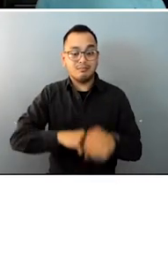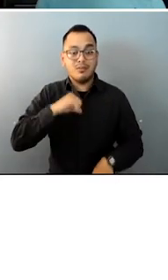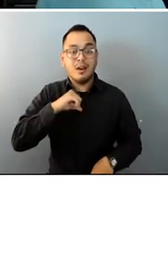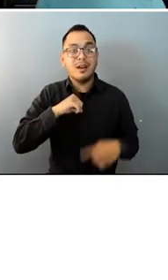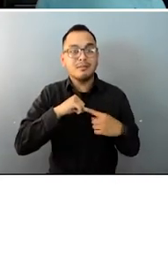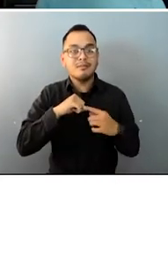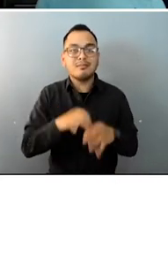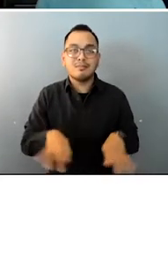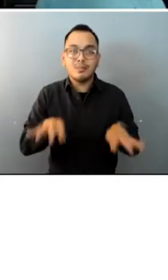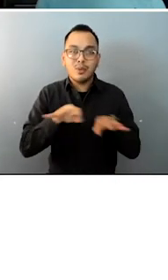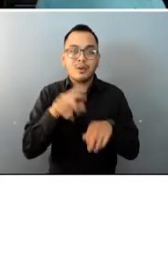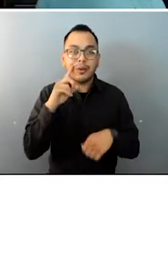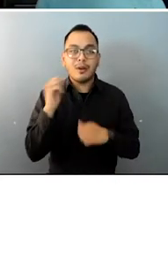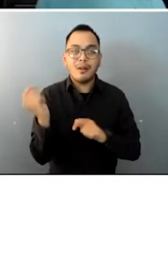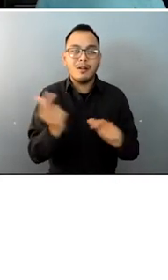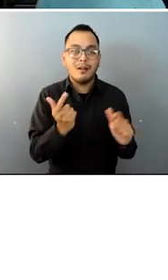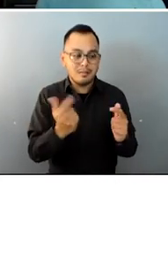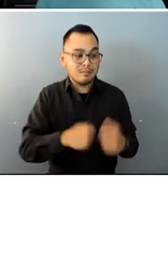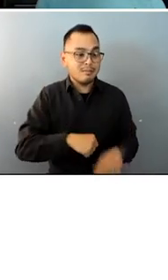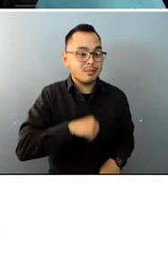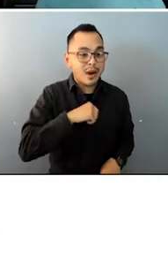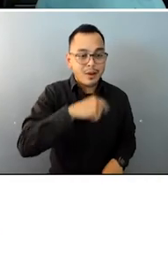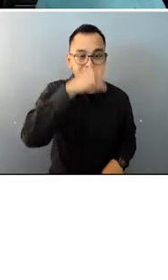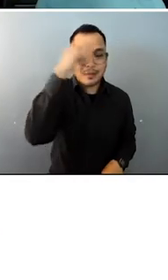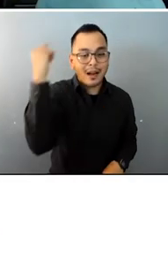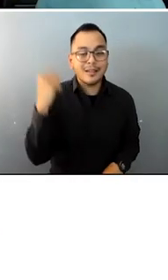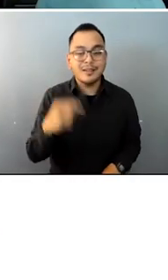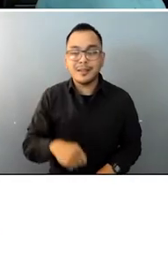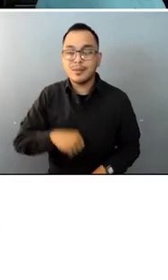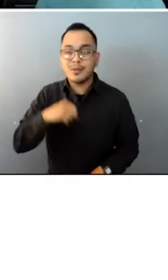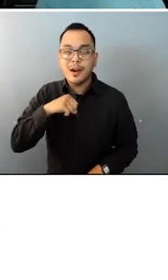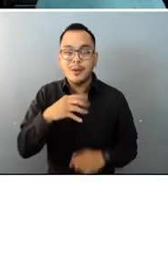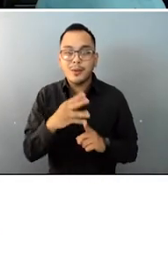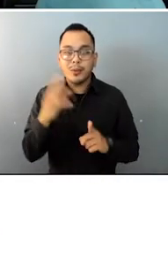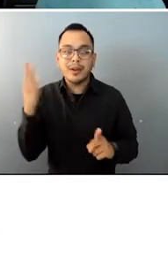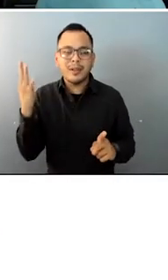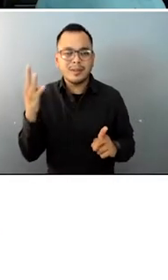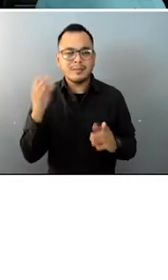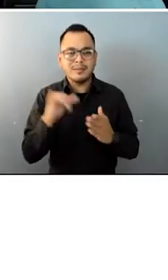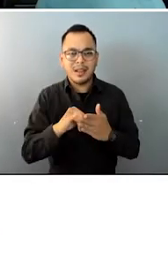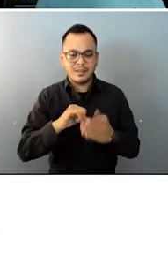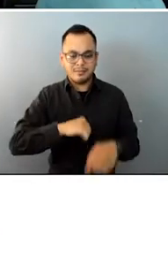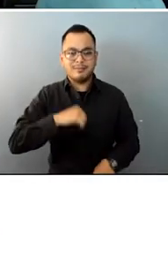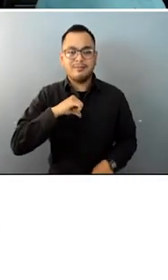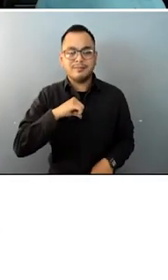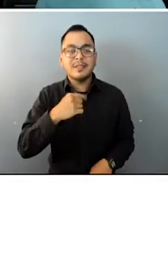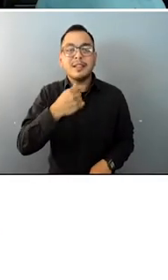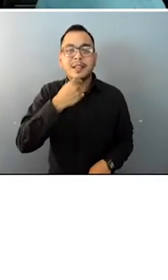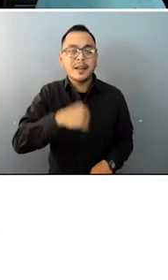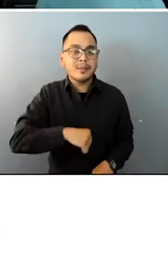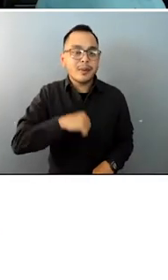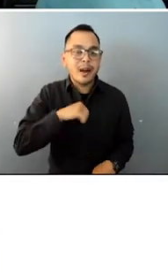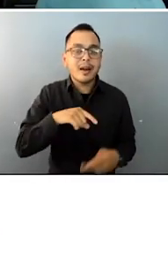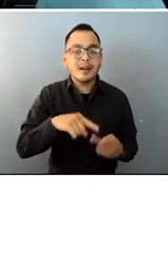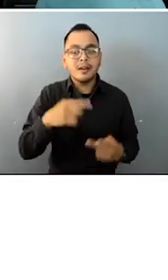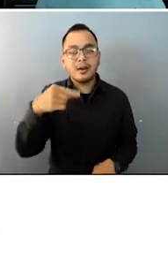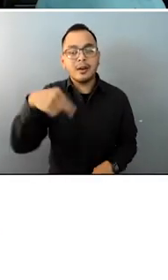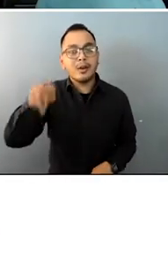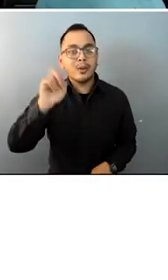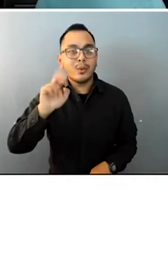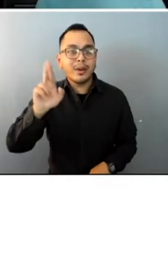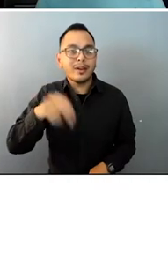central to both, right? I'm Black and I'm proud, right? Has been part of our organizing. Also the idea of gay pride, queer